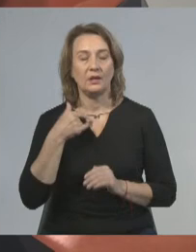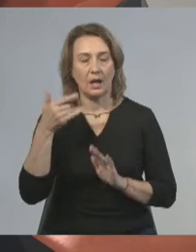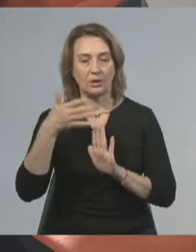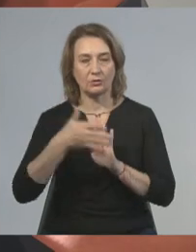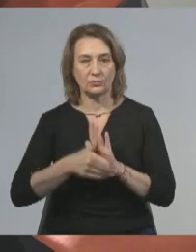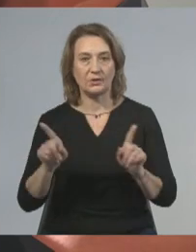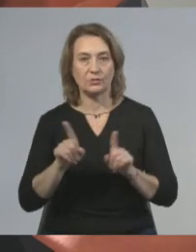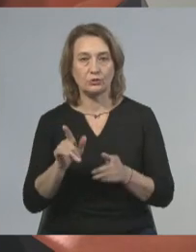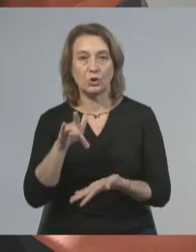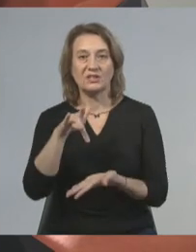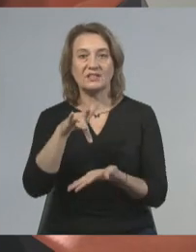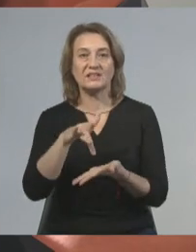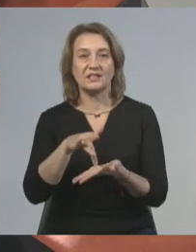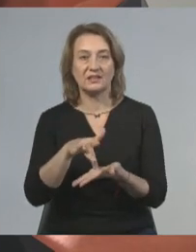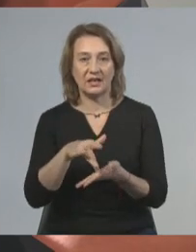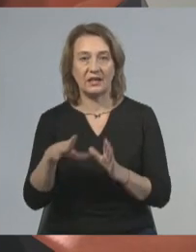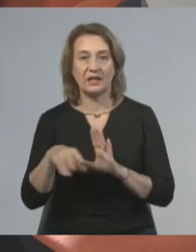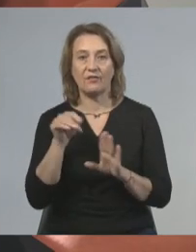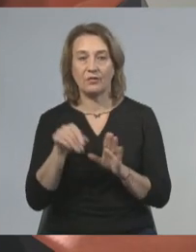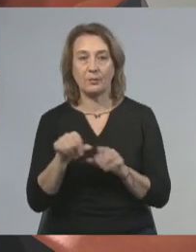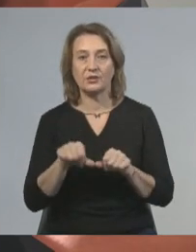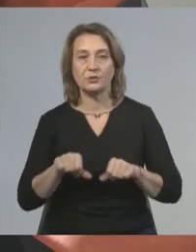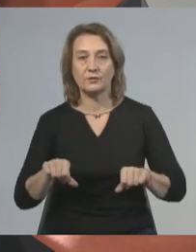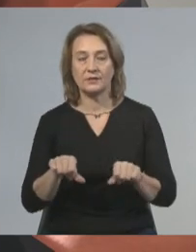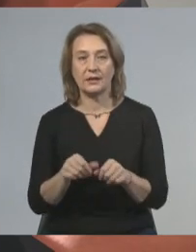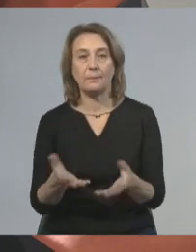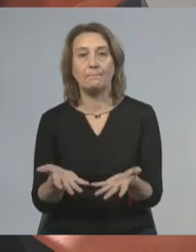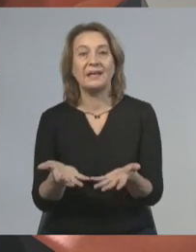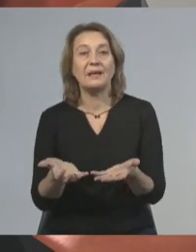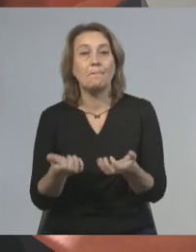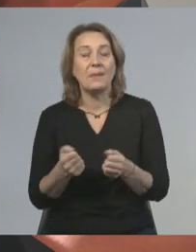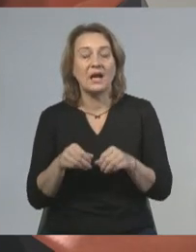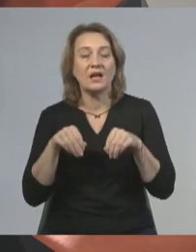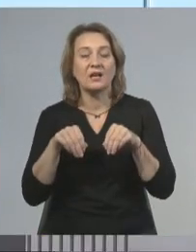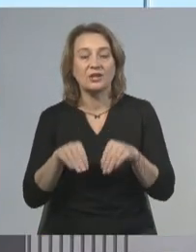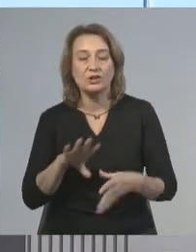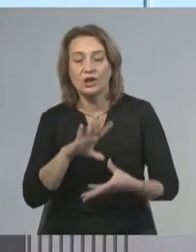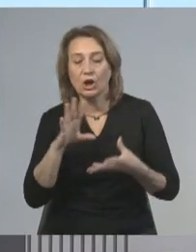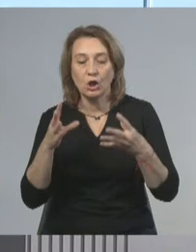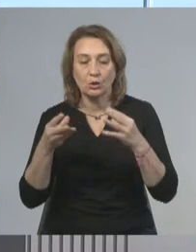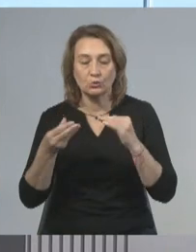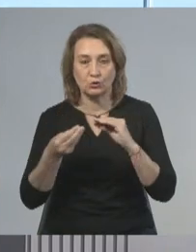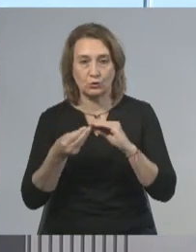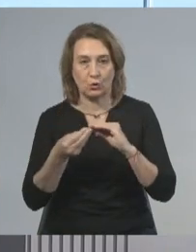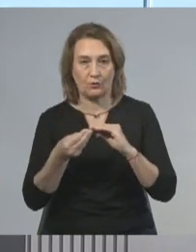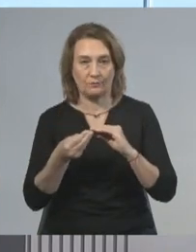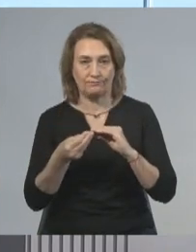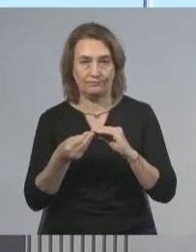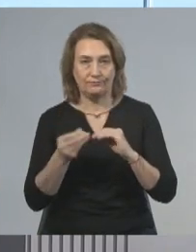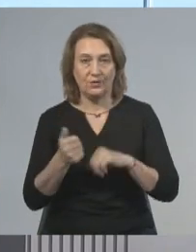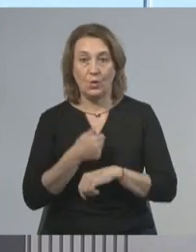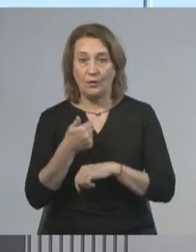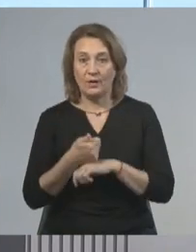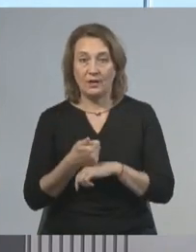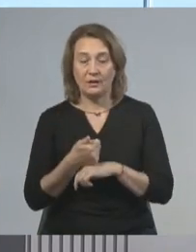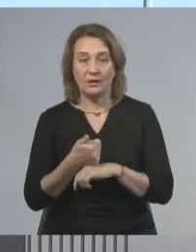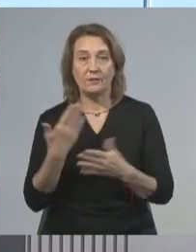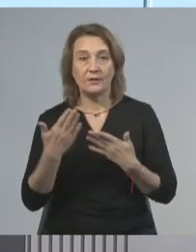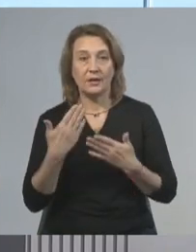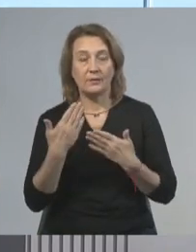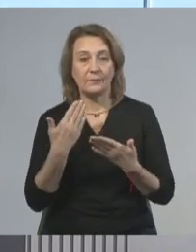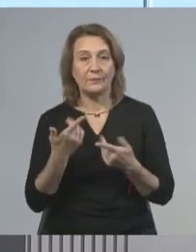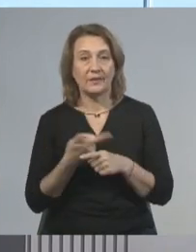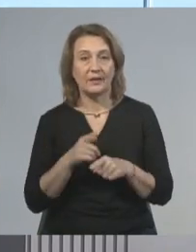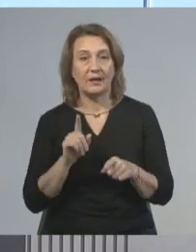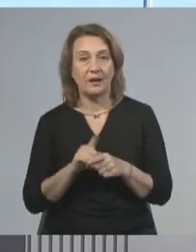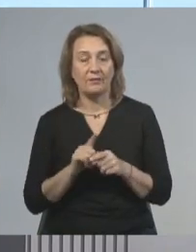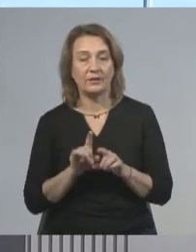i understand that you make all decisions on the basis of the conclusions but do you think